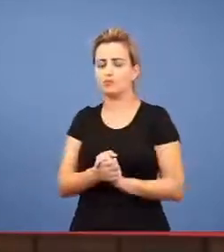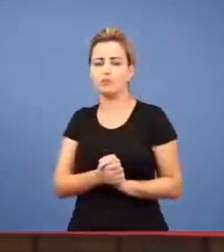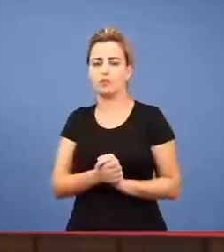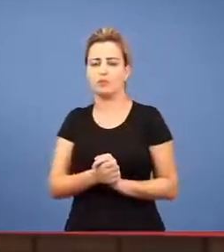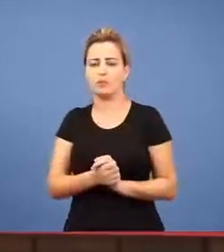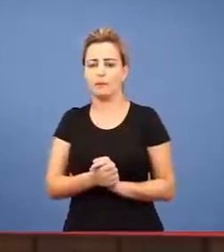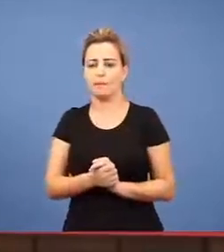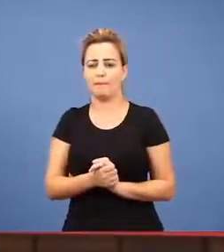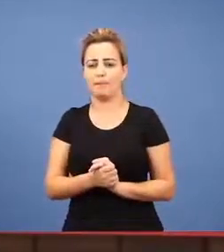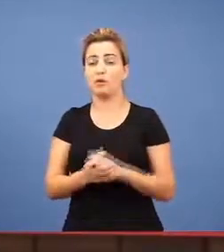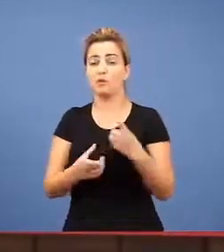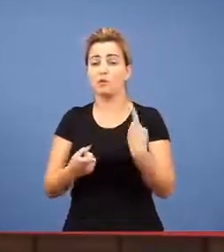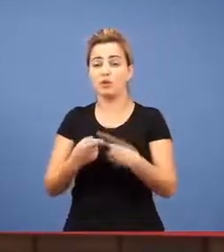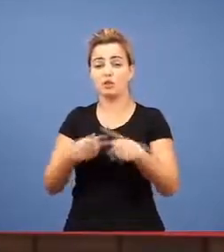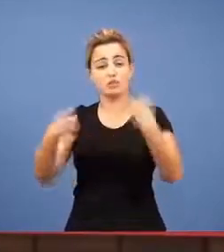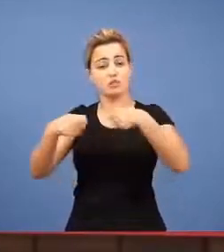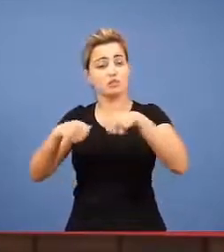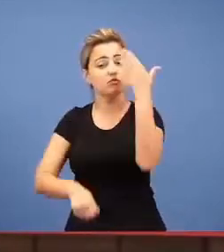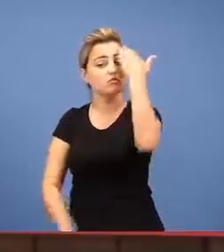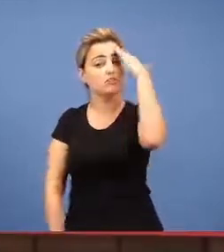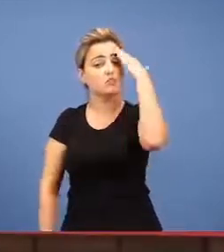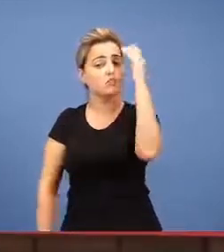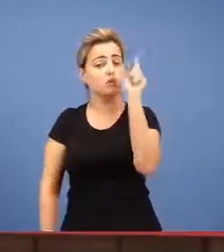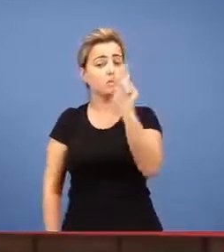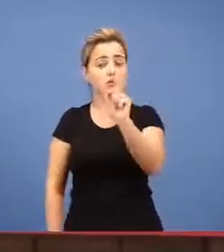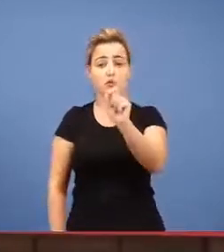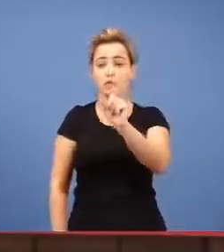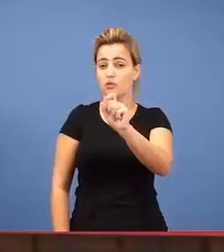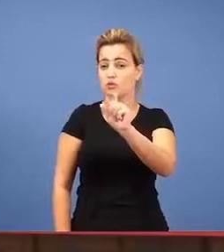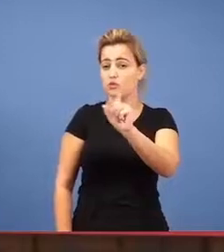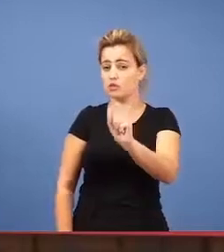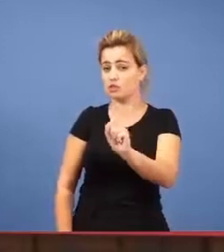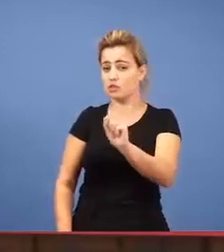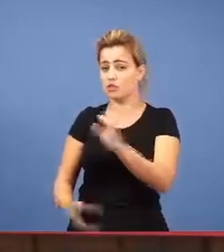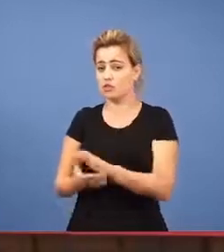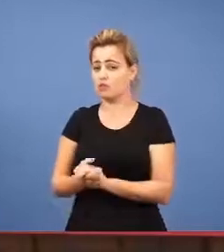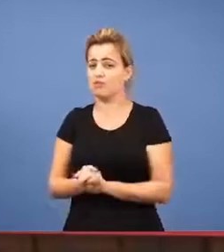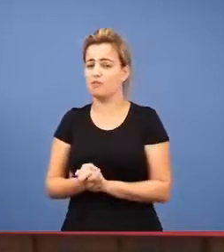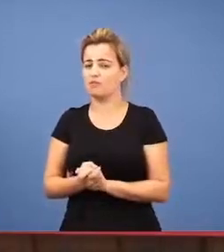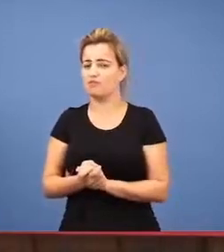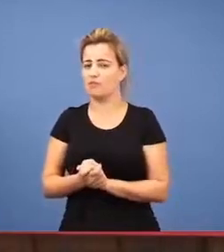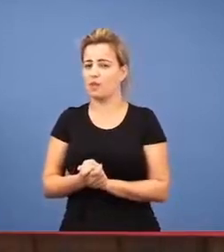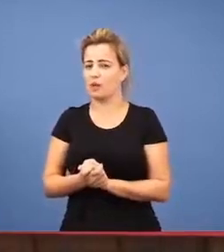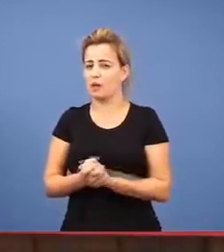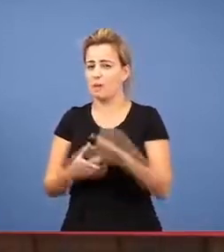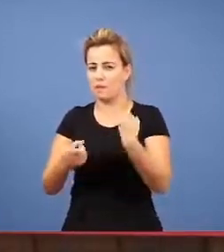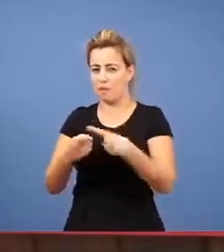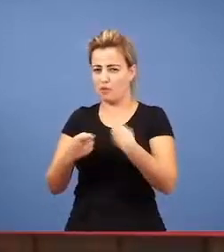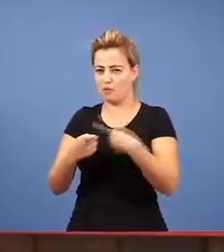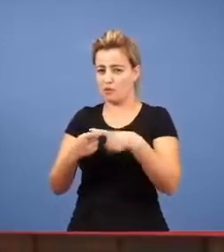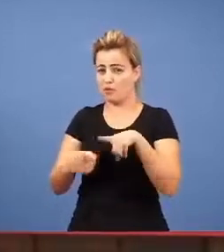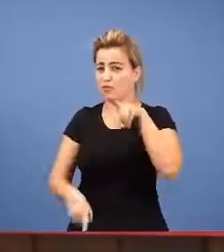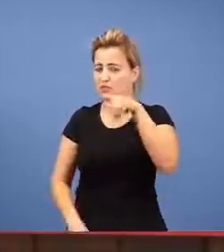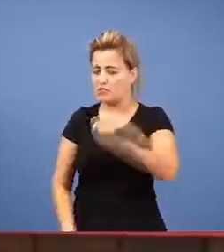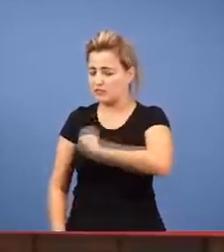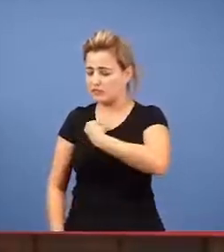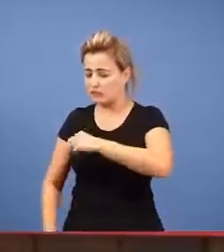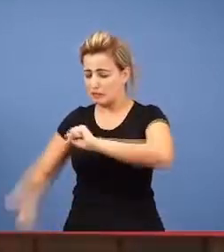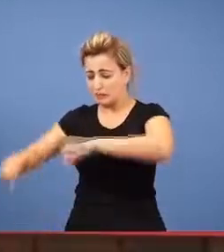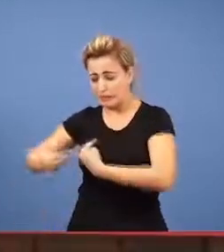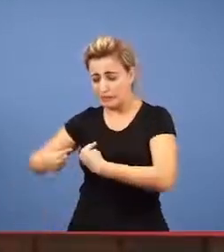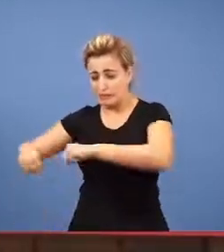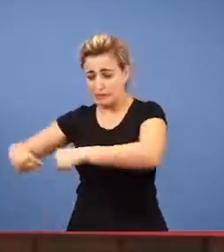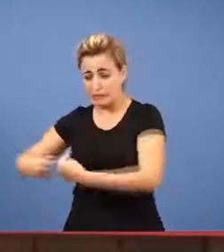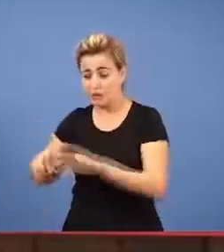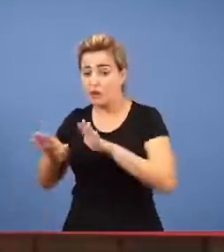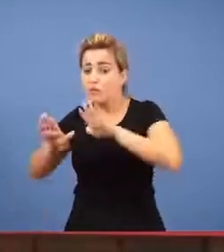There's nothing better than this, than to understand that what somebody's doing for you. It's not because you deserve